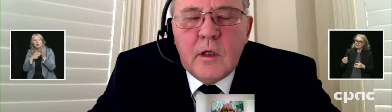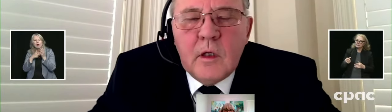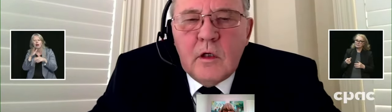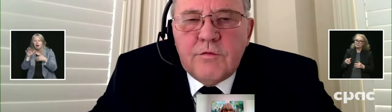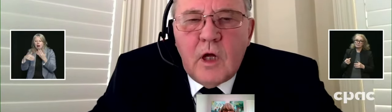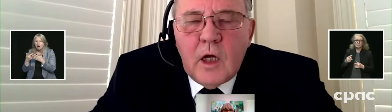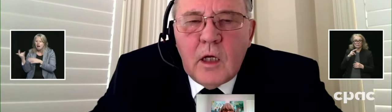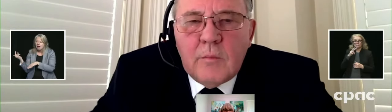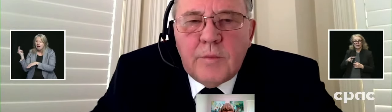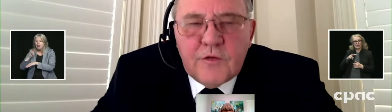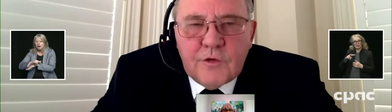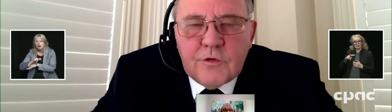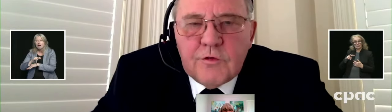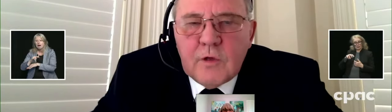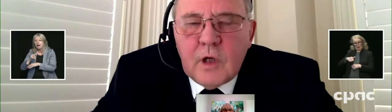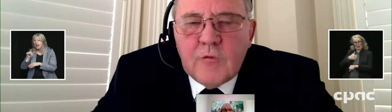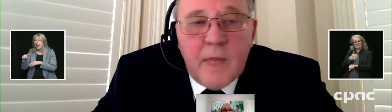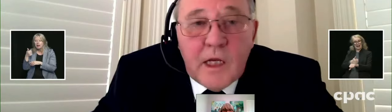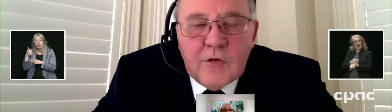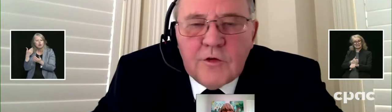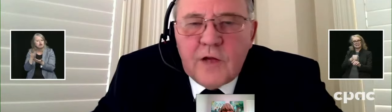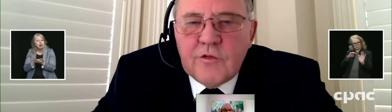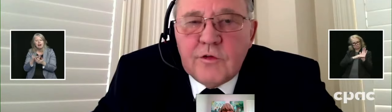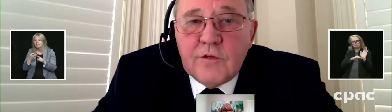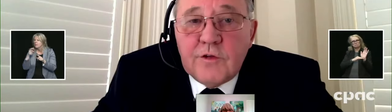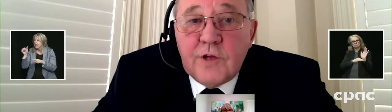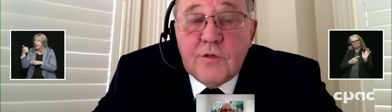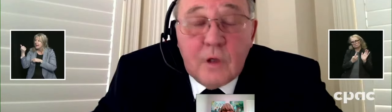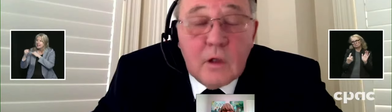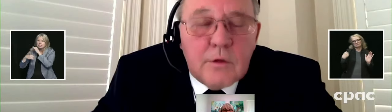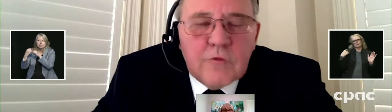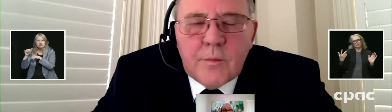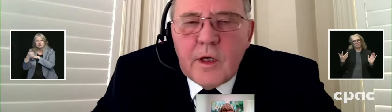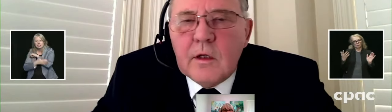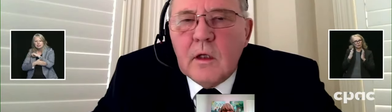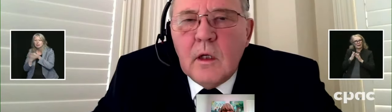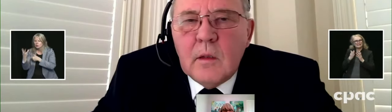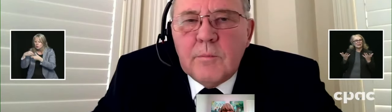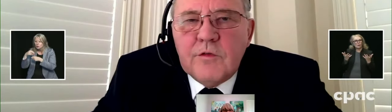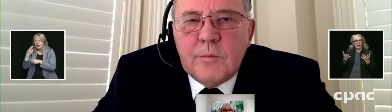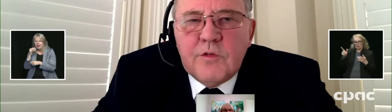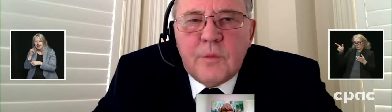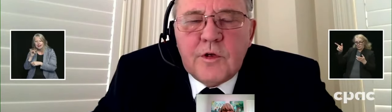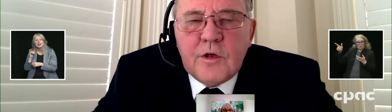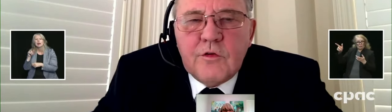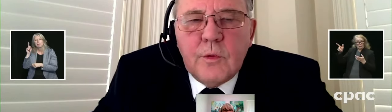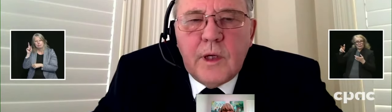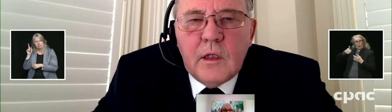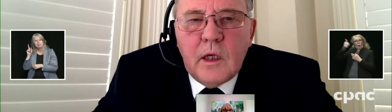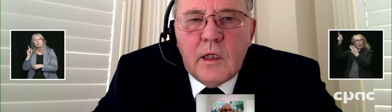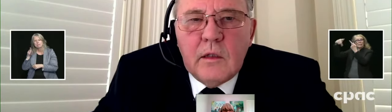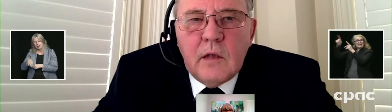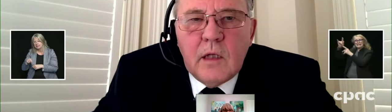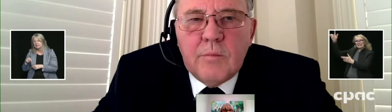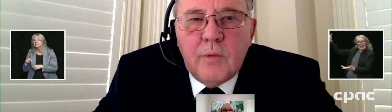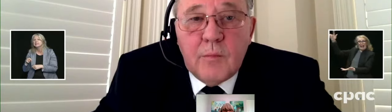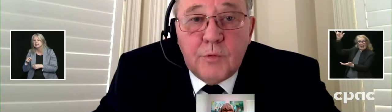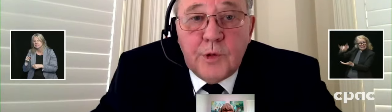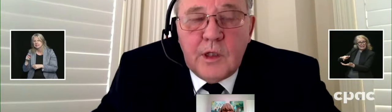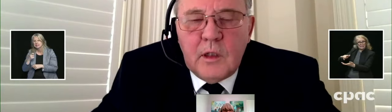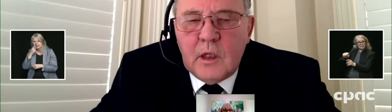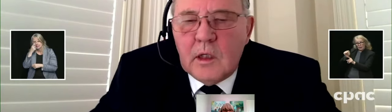incoming passengers from any international destination, including from Haiti, be subject to